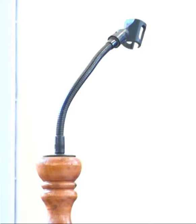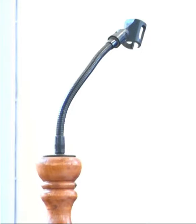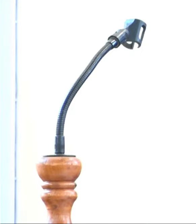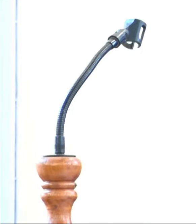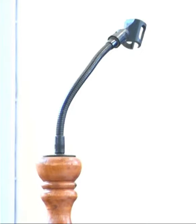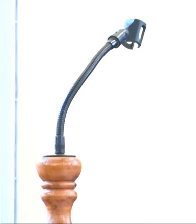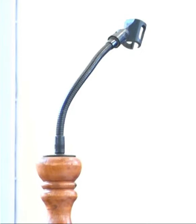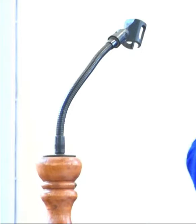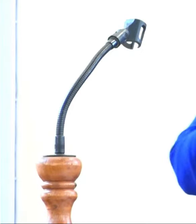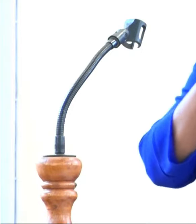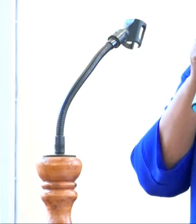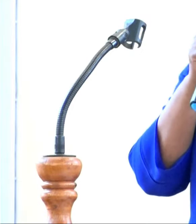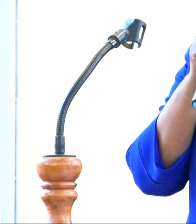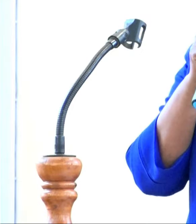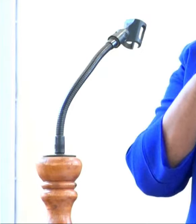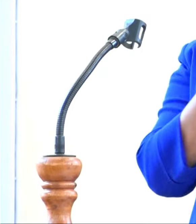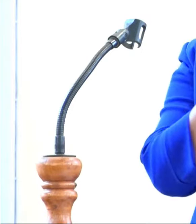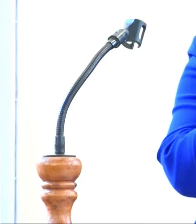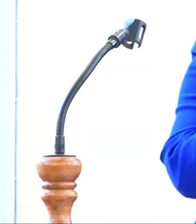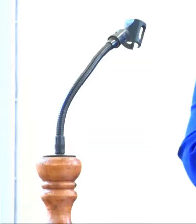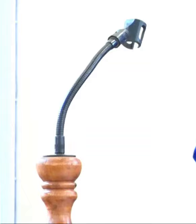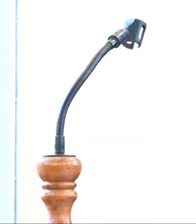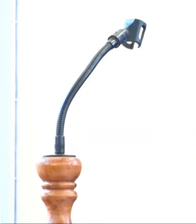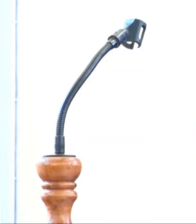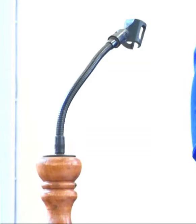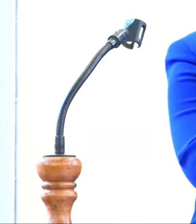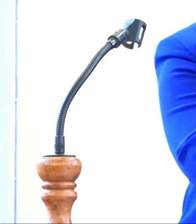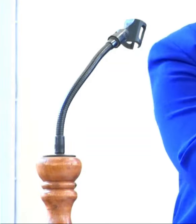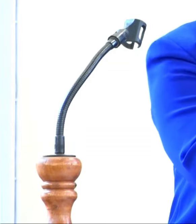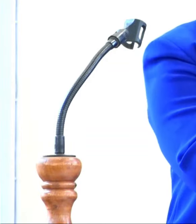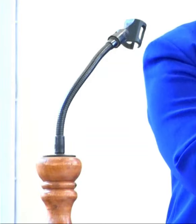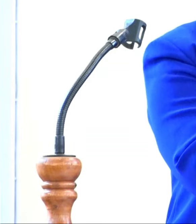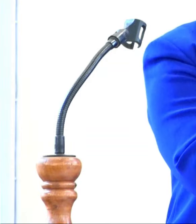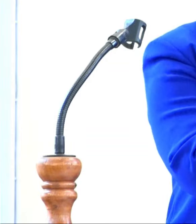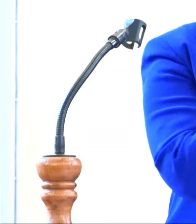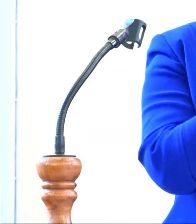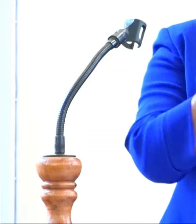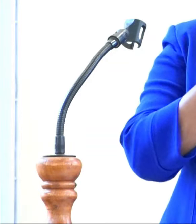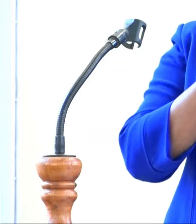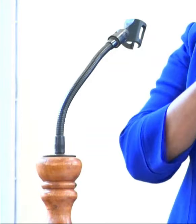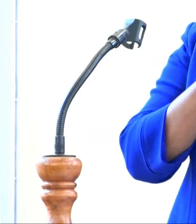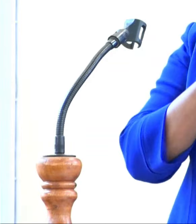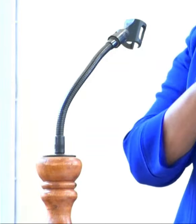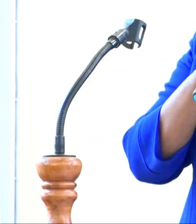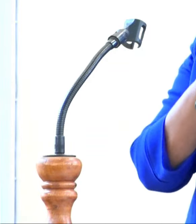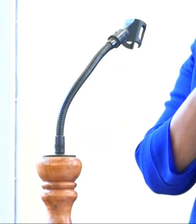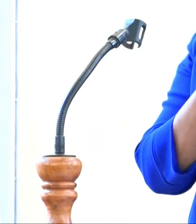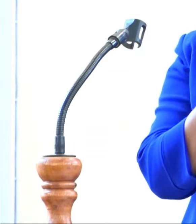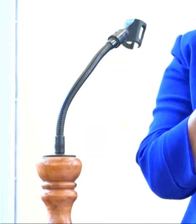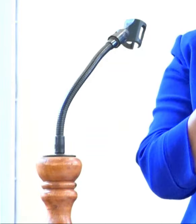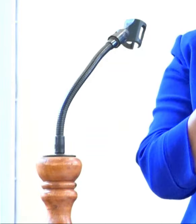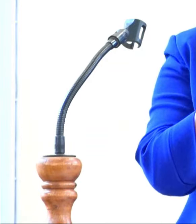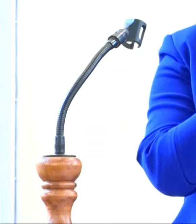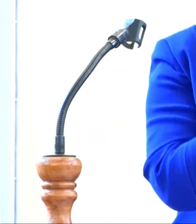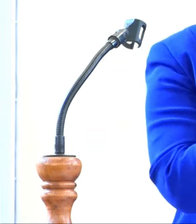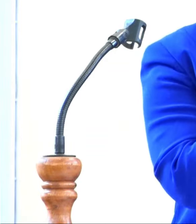why in the theme that the Women's Guild has given us, the Lord is calling upon us to go back into